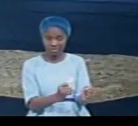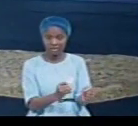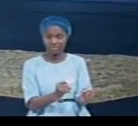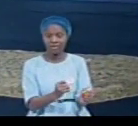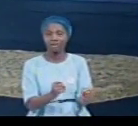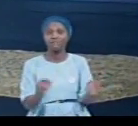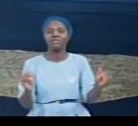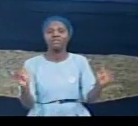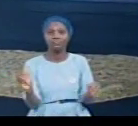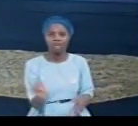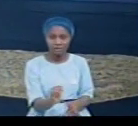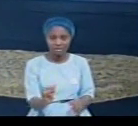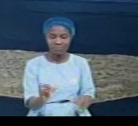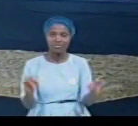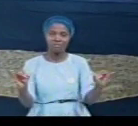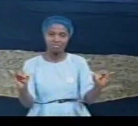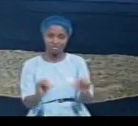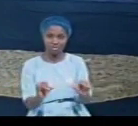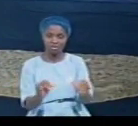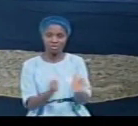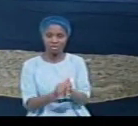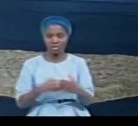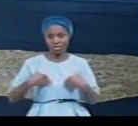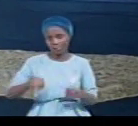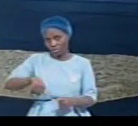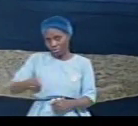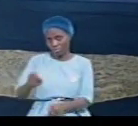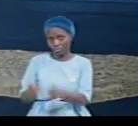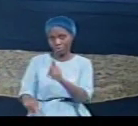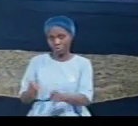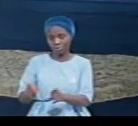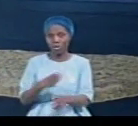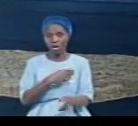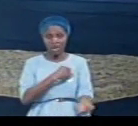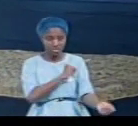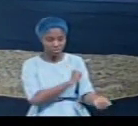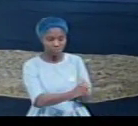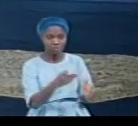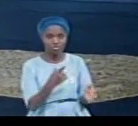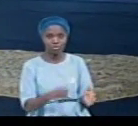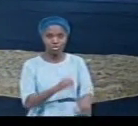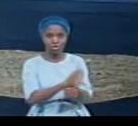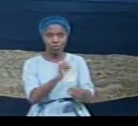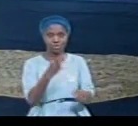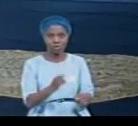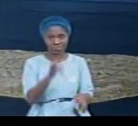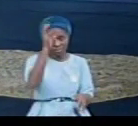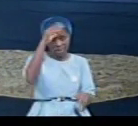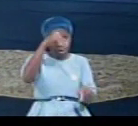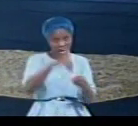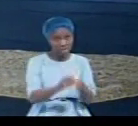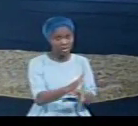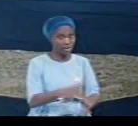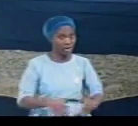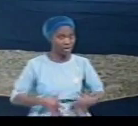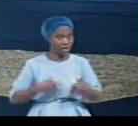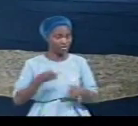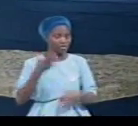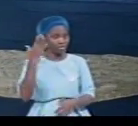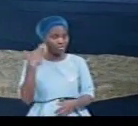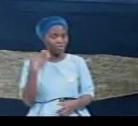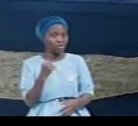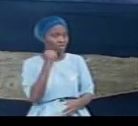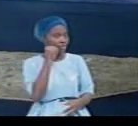measure that healed other people and destroyed the works of the devil in their lives before, the man, the woman